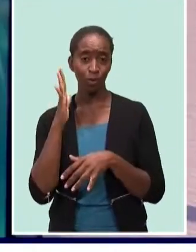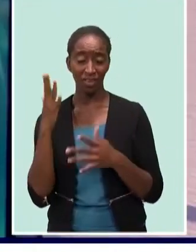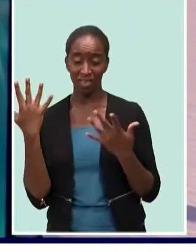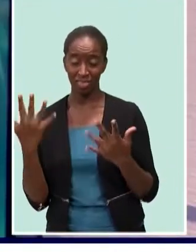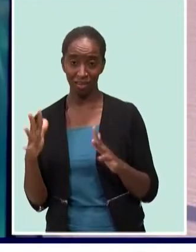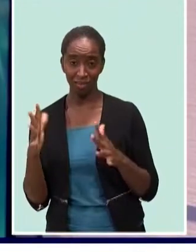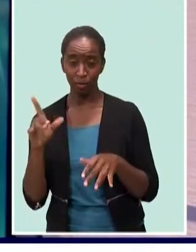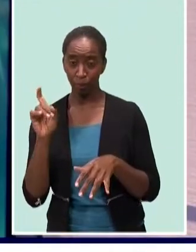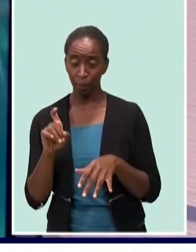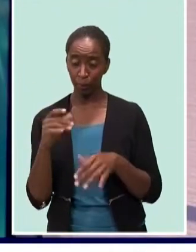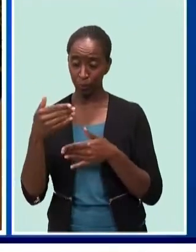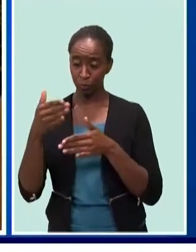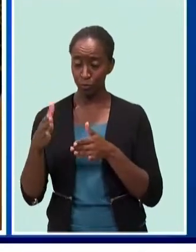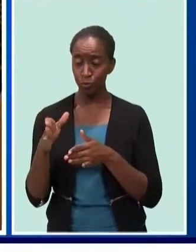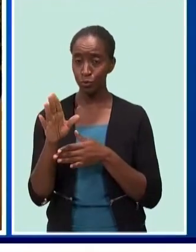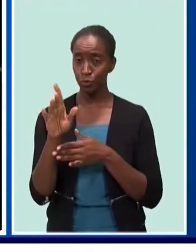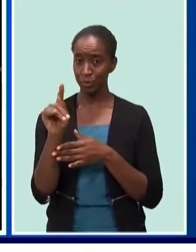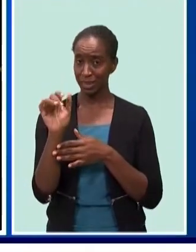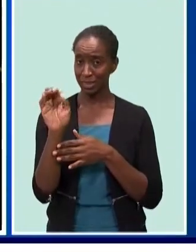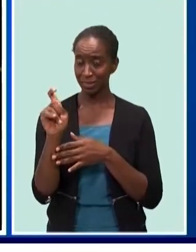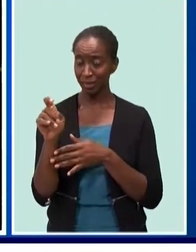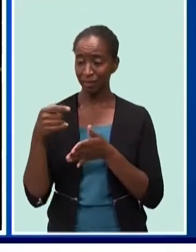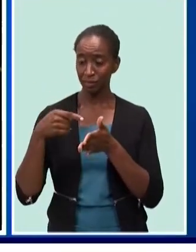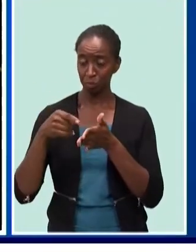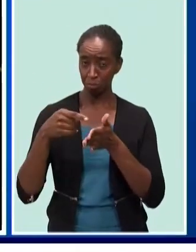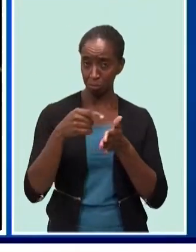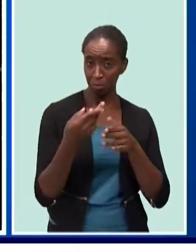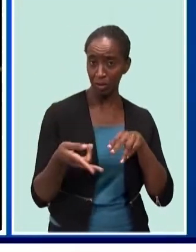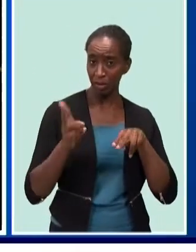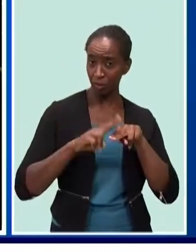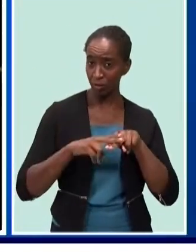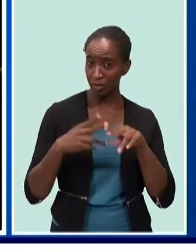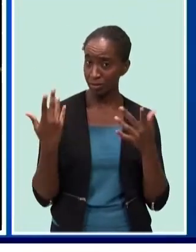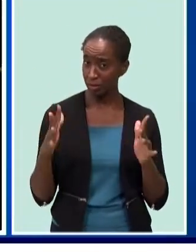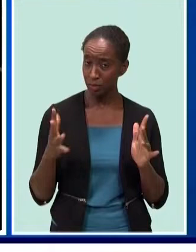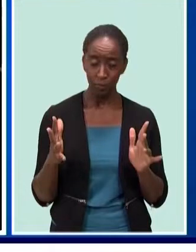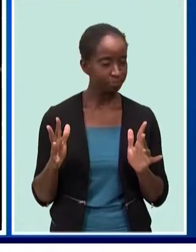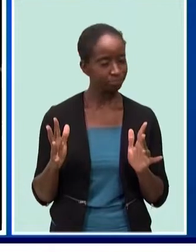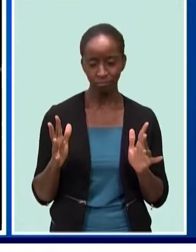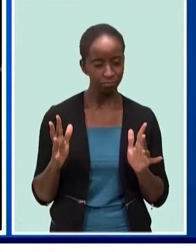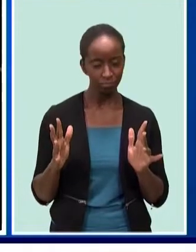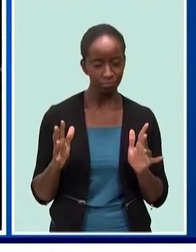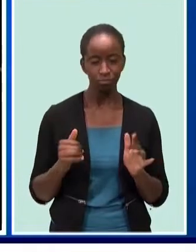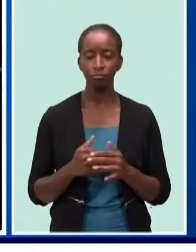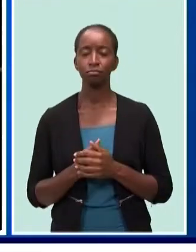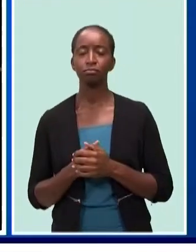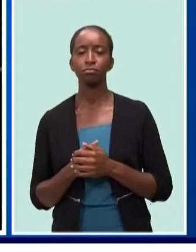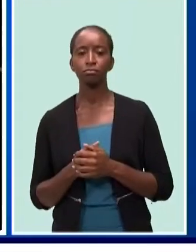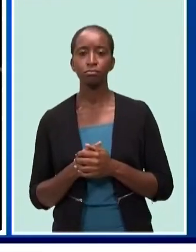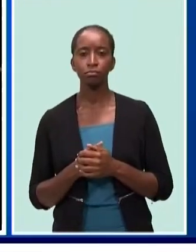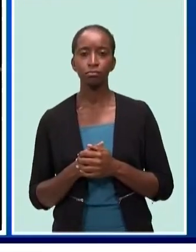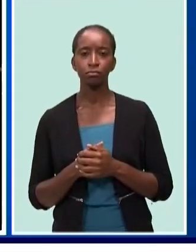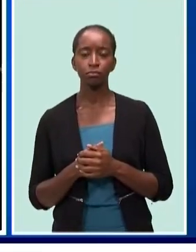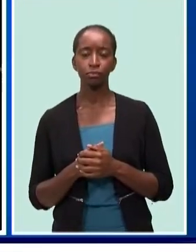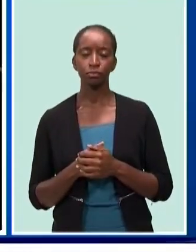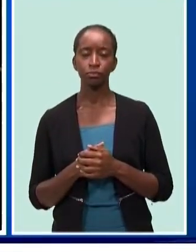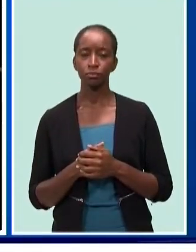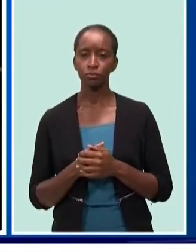As I said before, there was reference made in 2018 to the shared accommodation